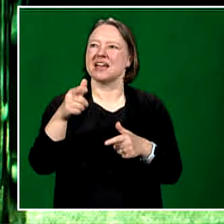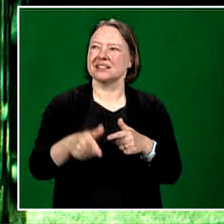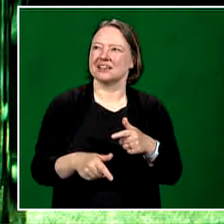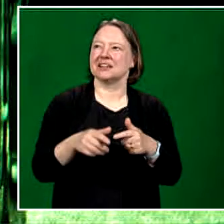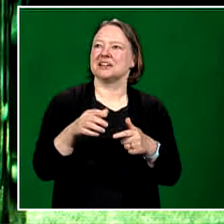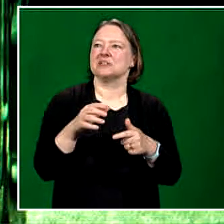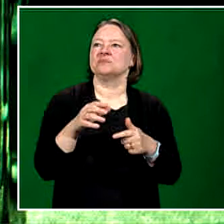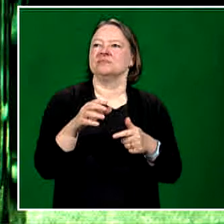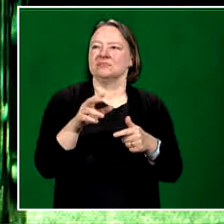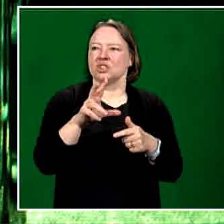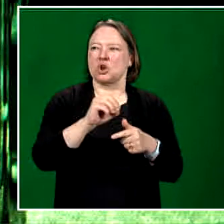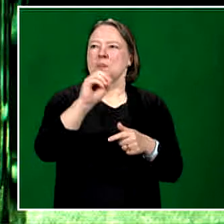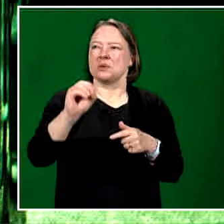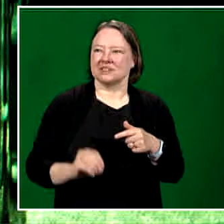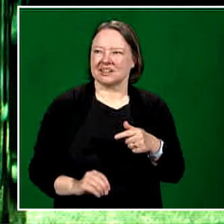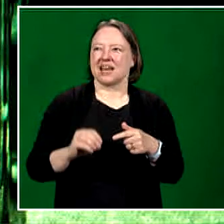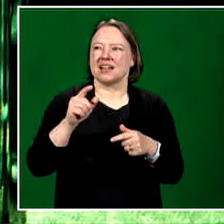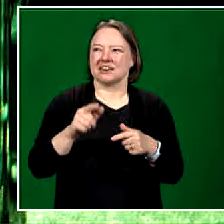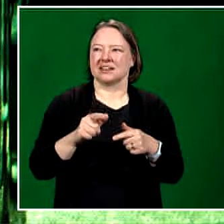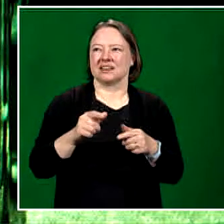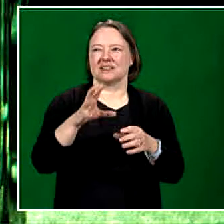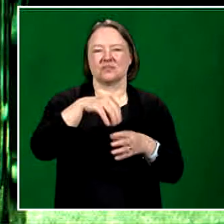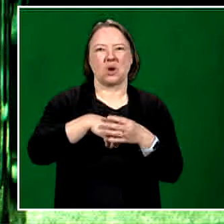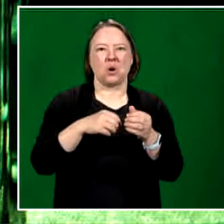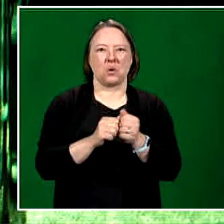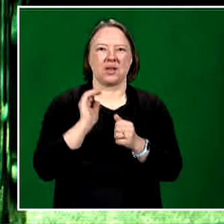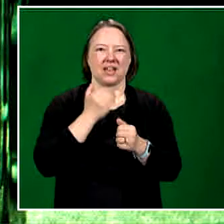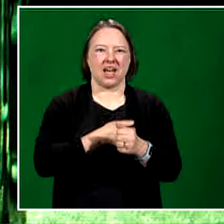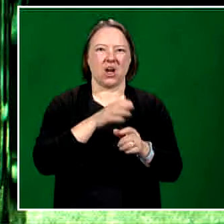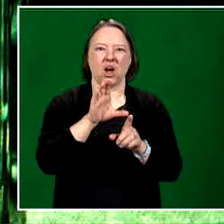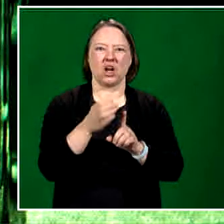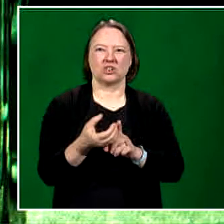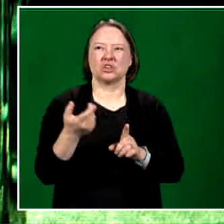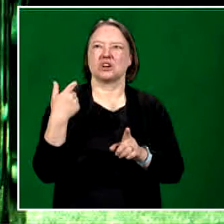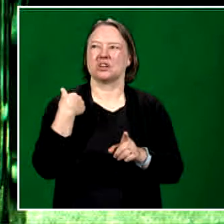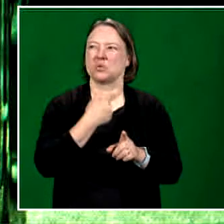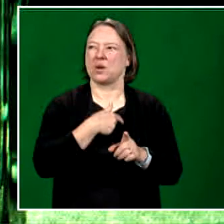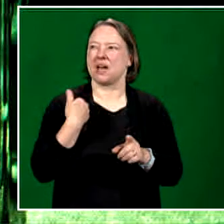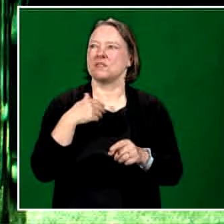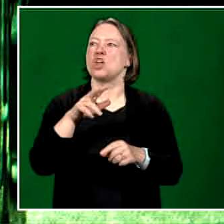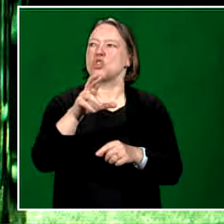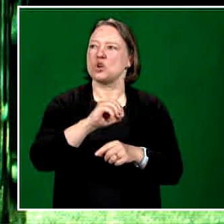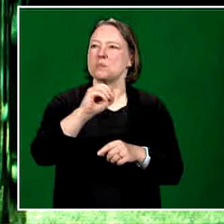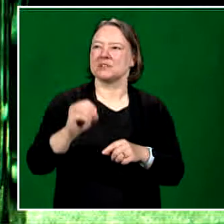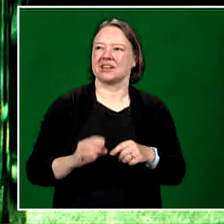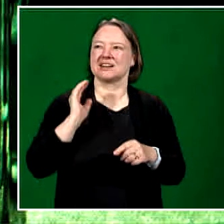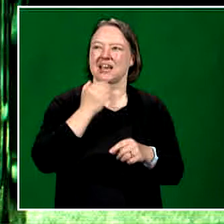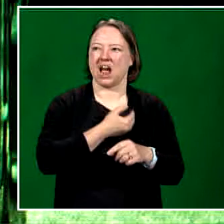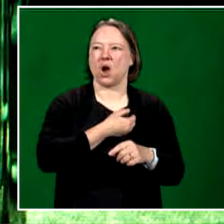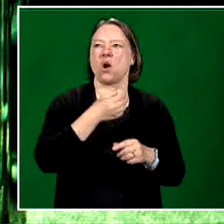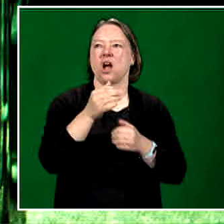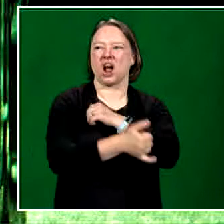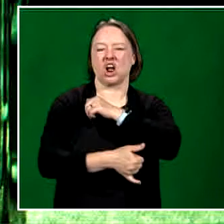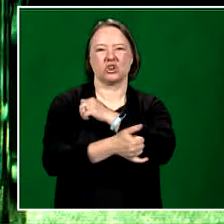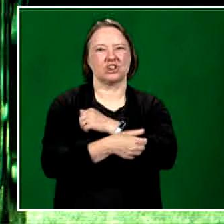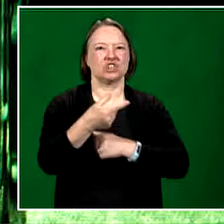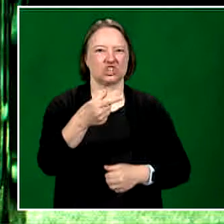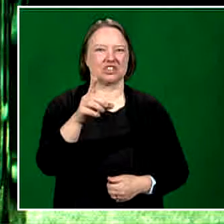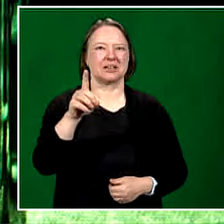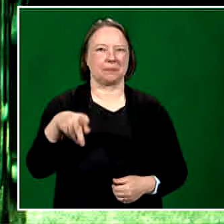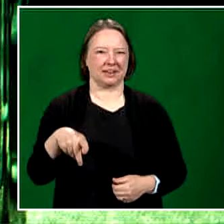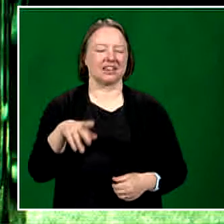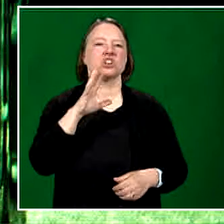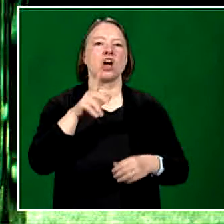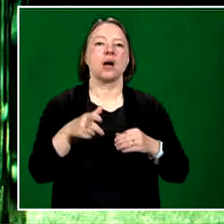are directly involved in agriculture, when this sector contributes only 30% to the country's GDP. Talking